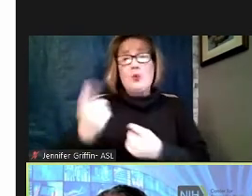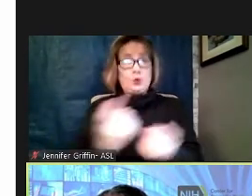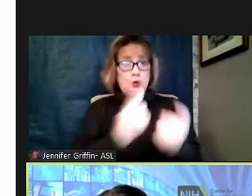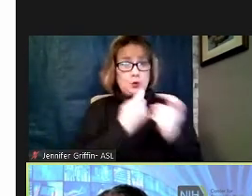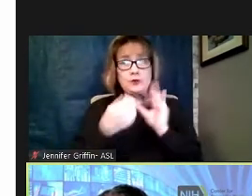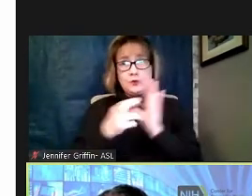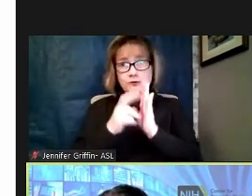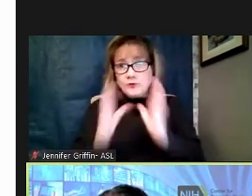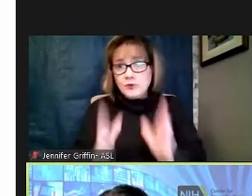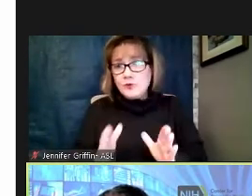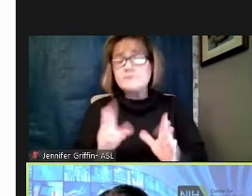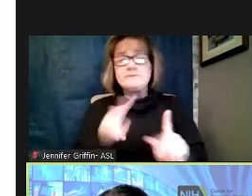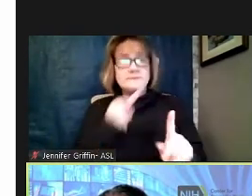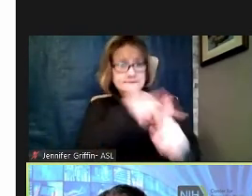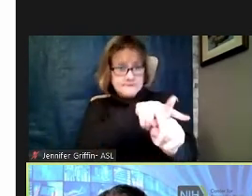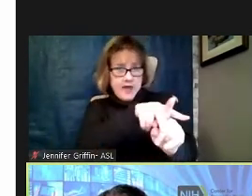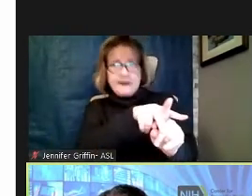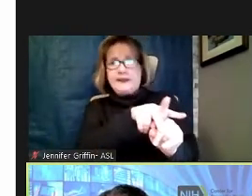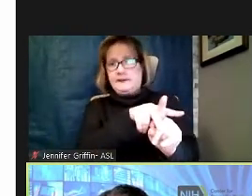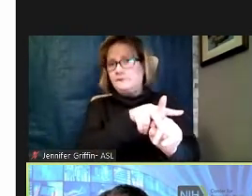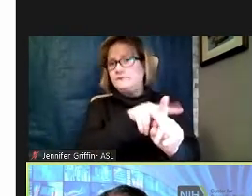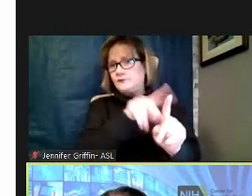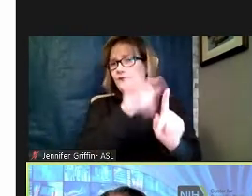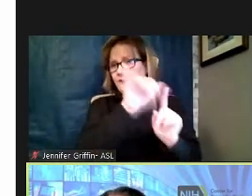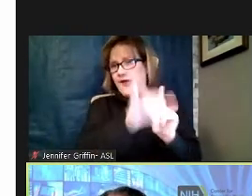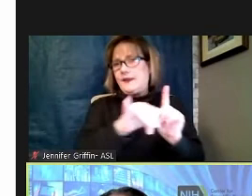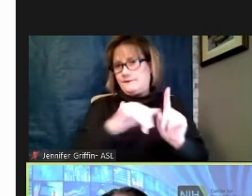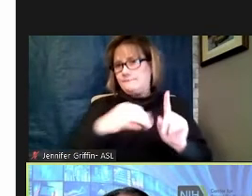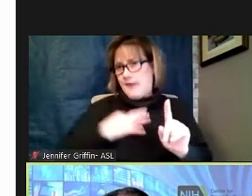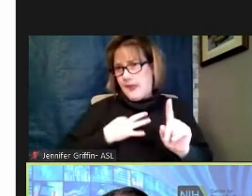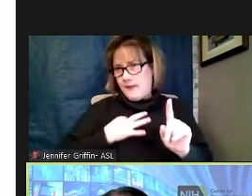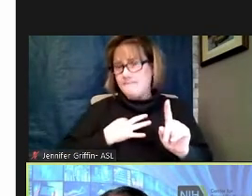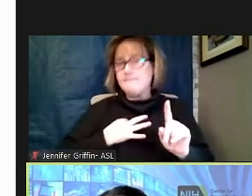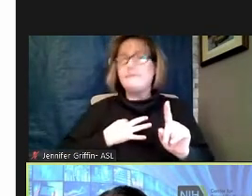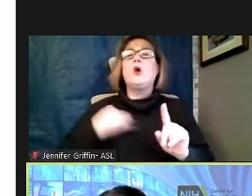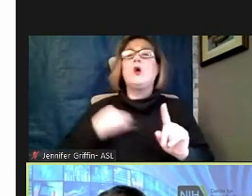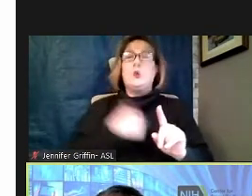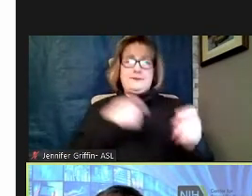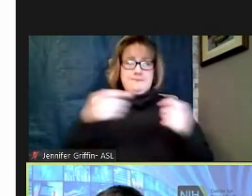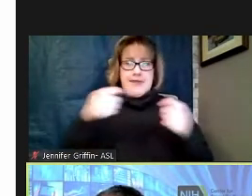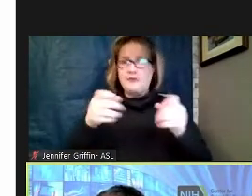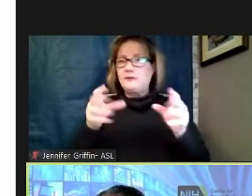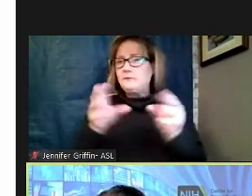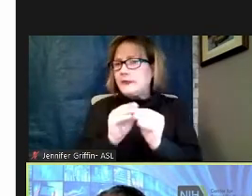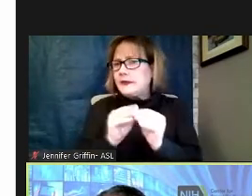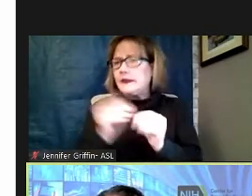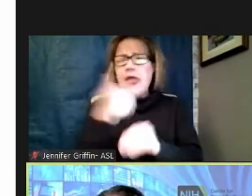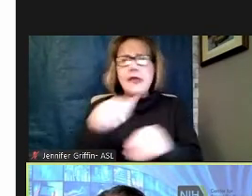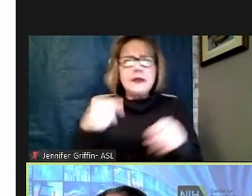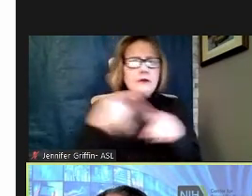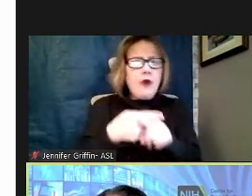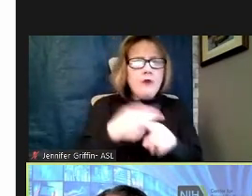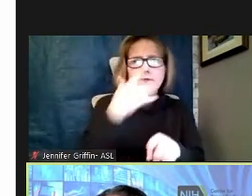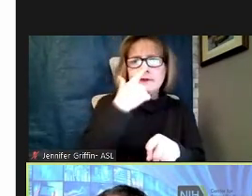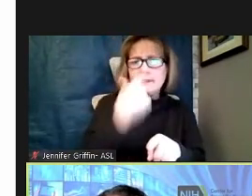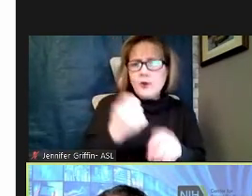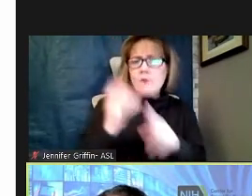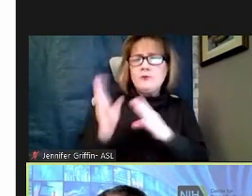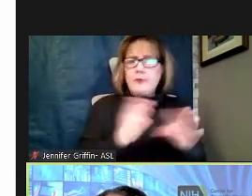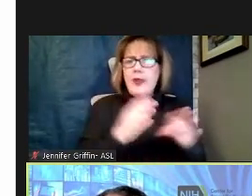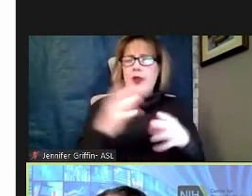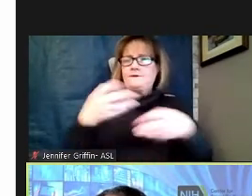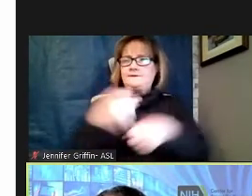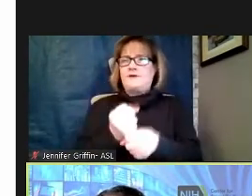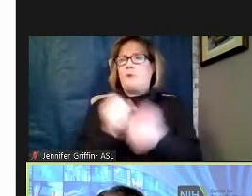and assigning them to the application. Then we manage the meeting and any conflict of interest and prepare that summary